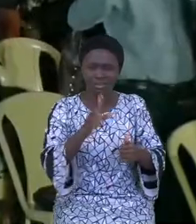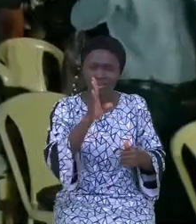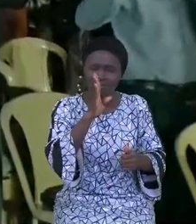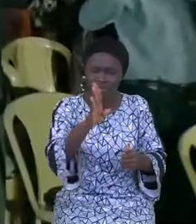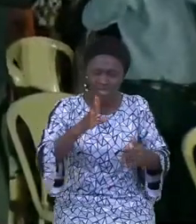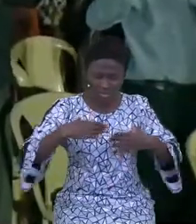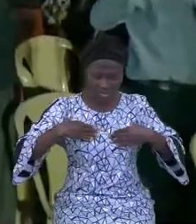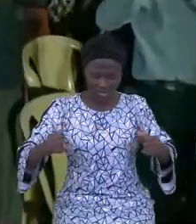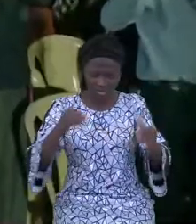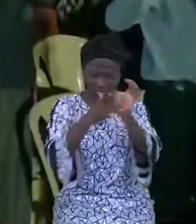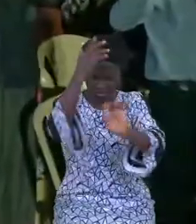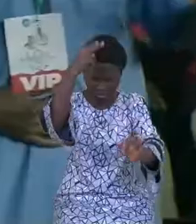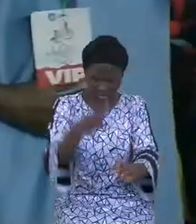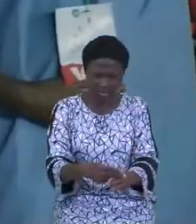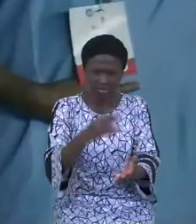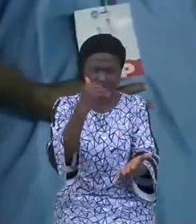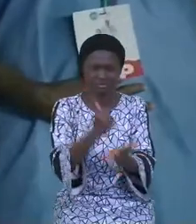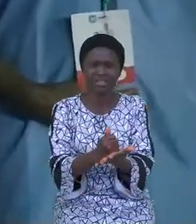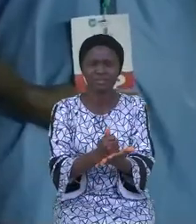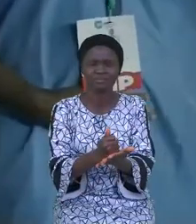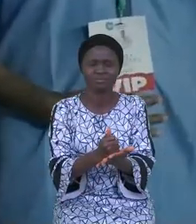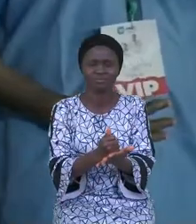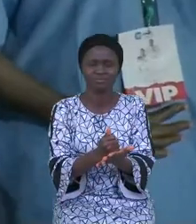healed in Jesus' name.